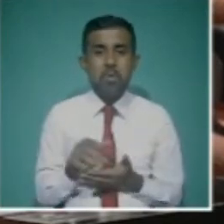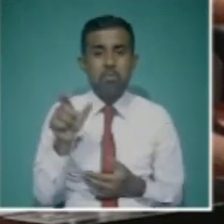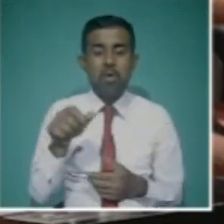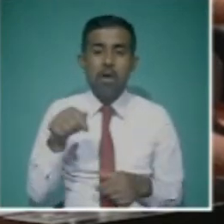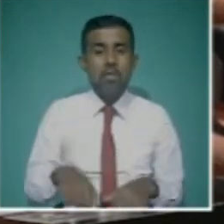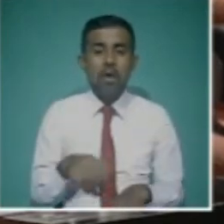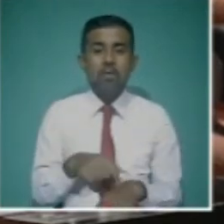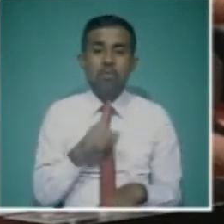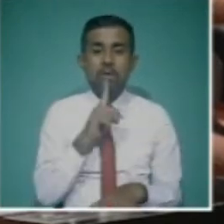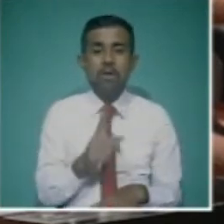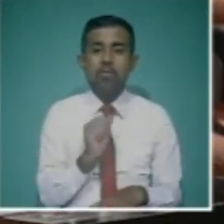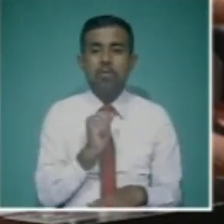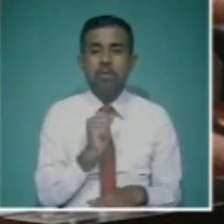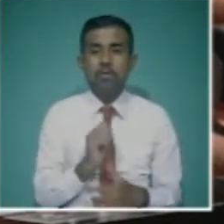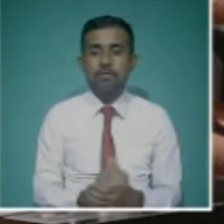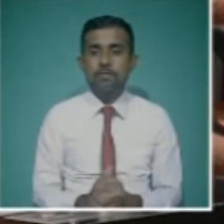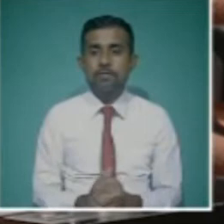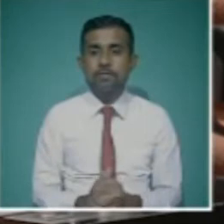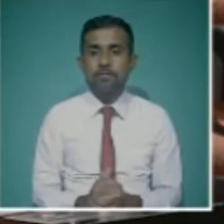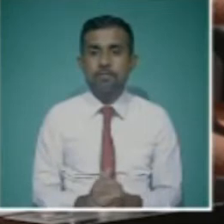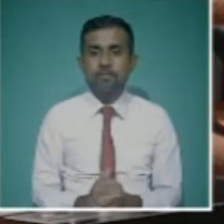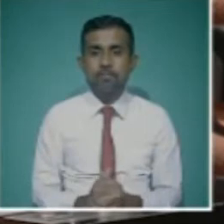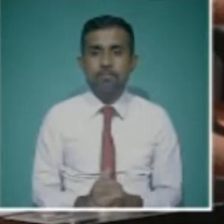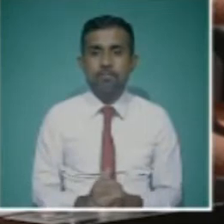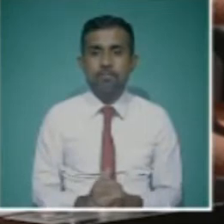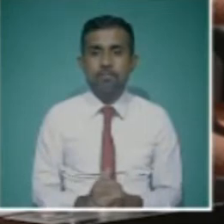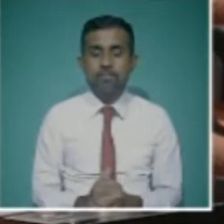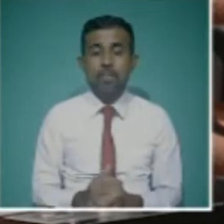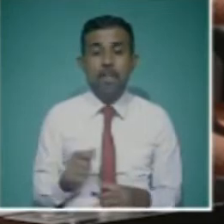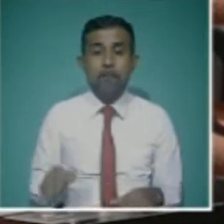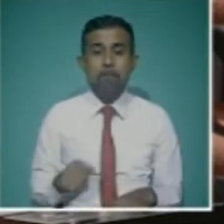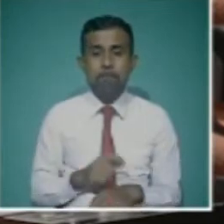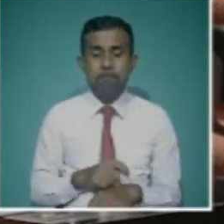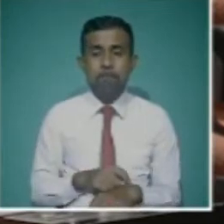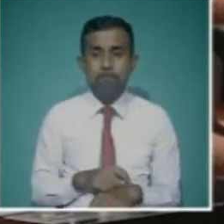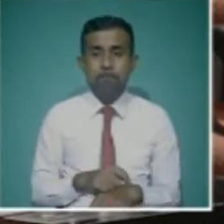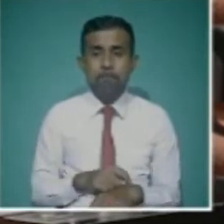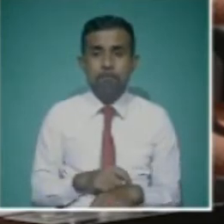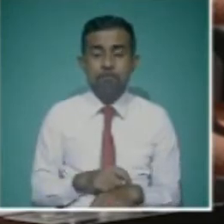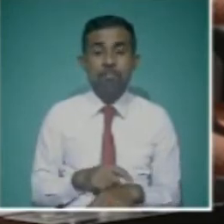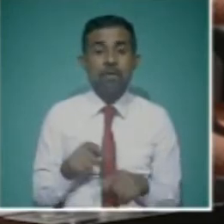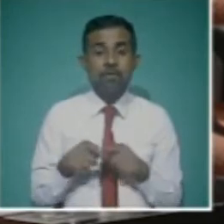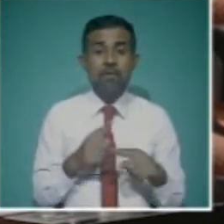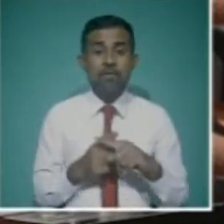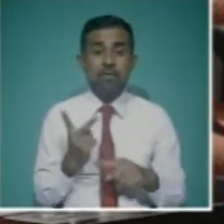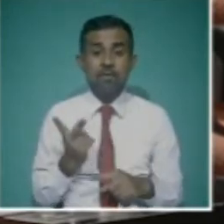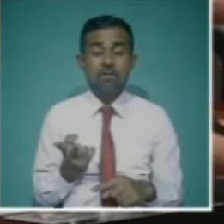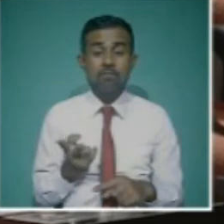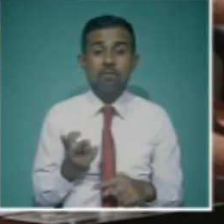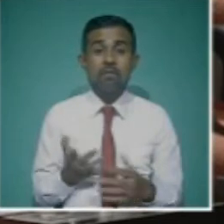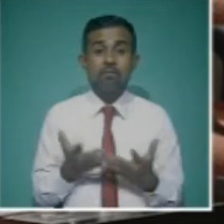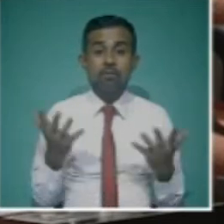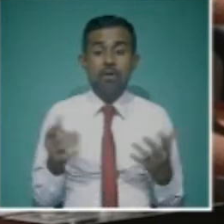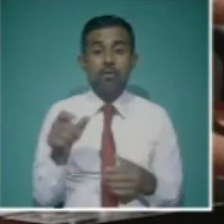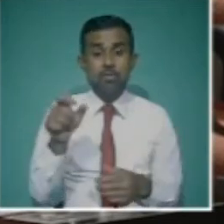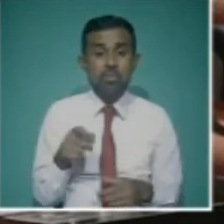Wouldn't his choice actually be double the more relevant to say that actually a separate state is the only way out?